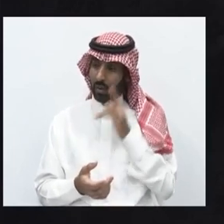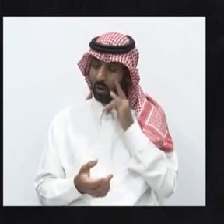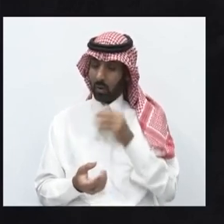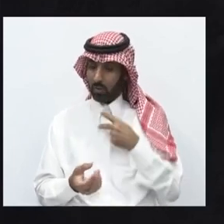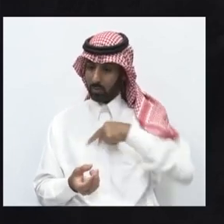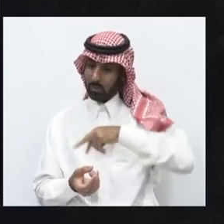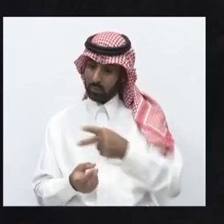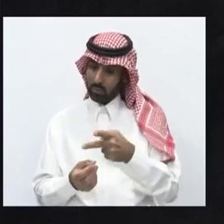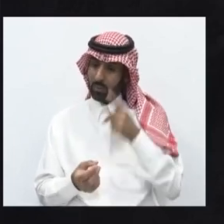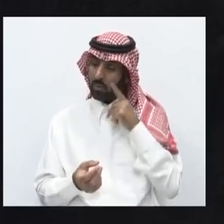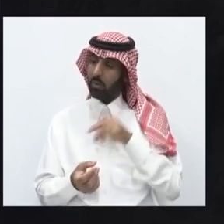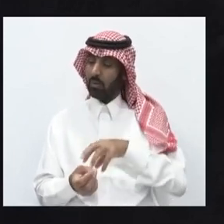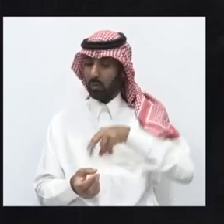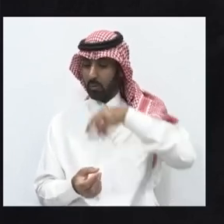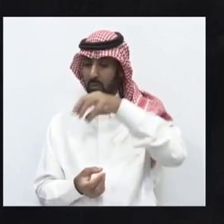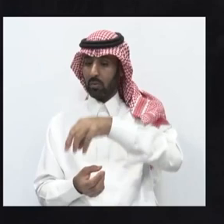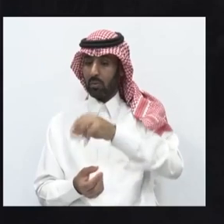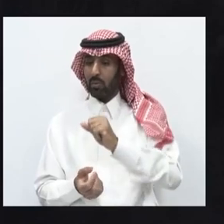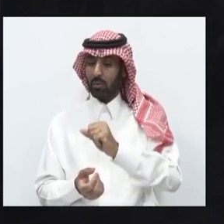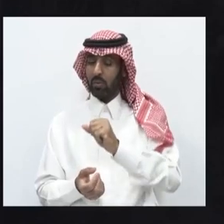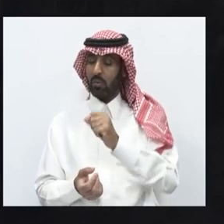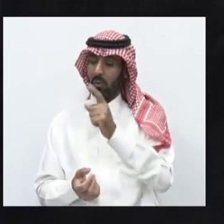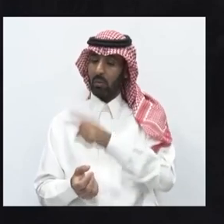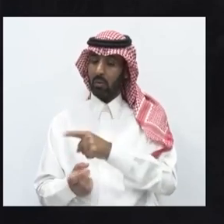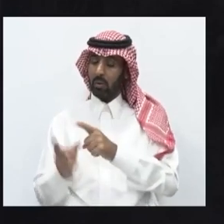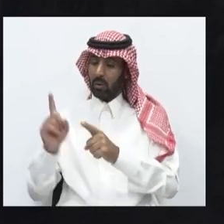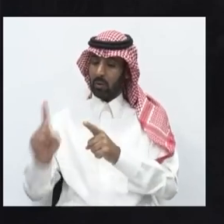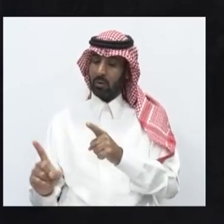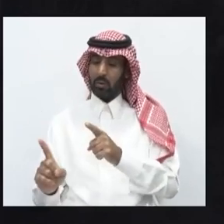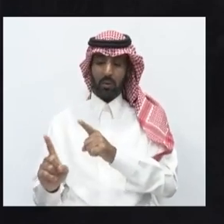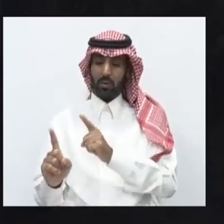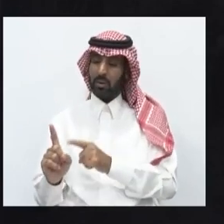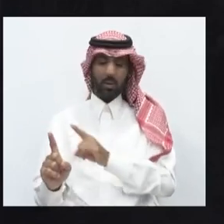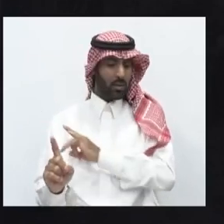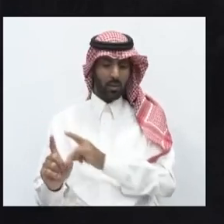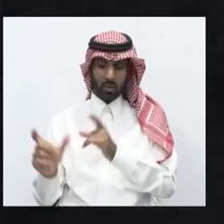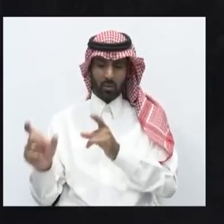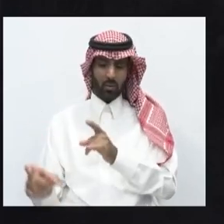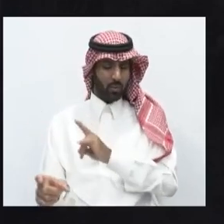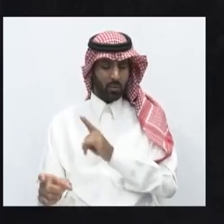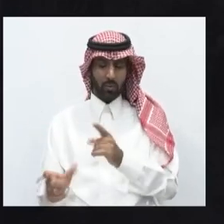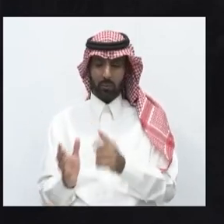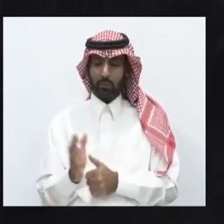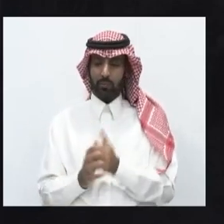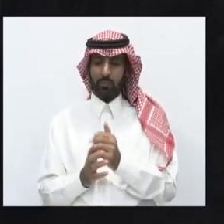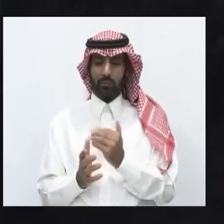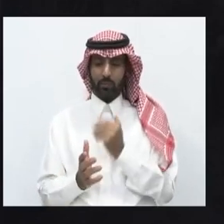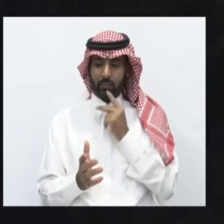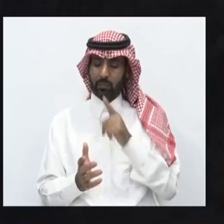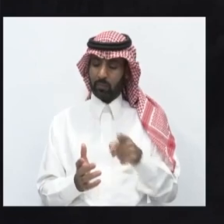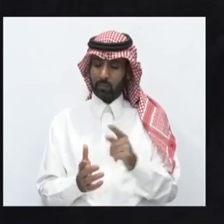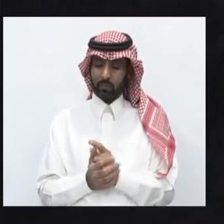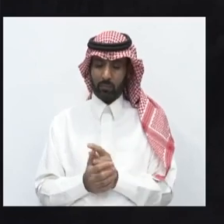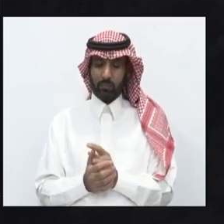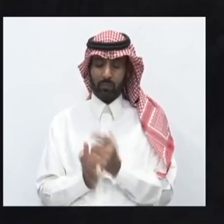to the window?" She said, "No, you can't change your seat. This is your assigned seat." Then he complained that this is a wrong